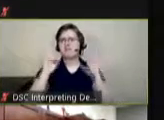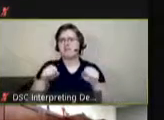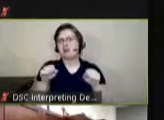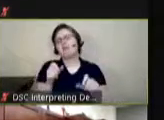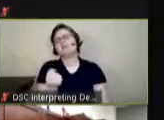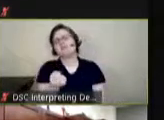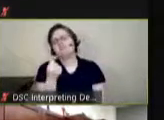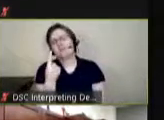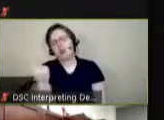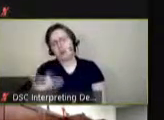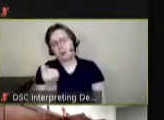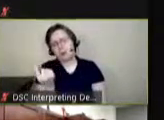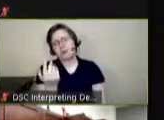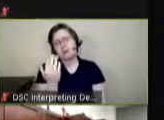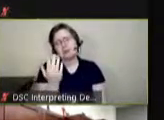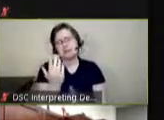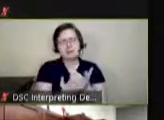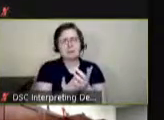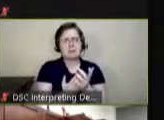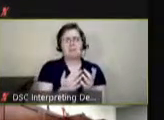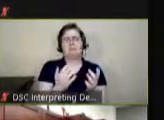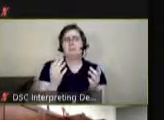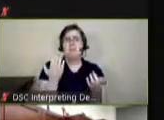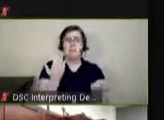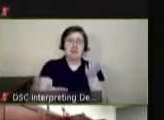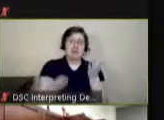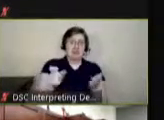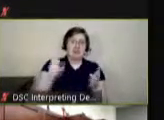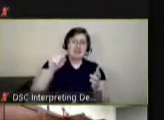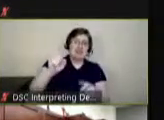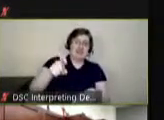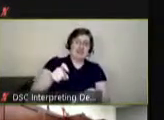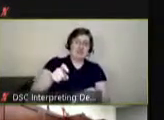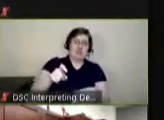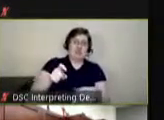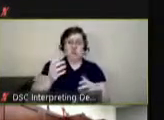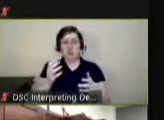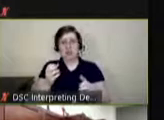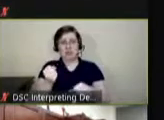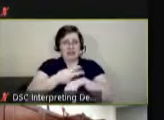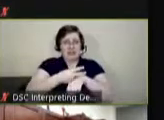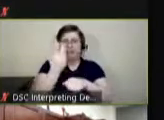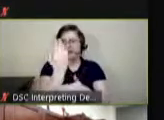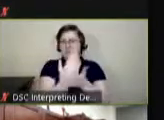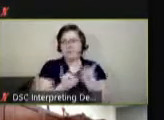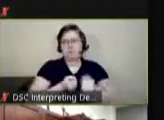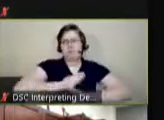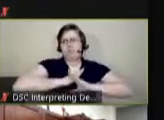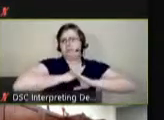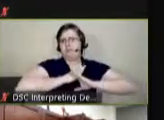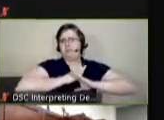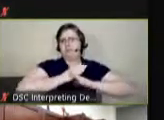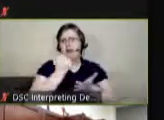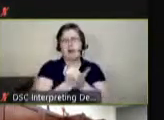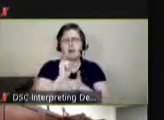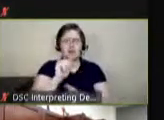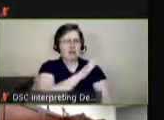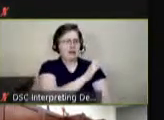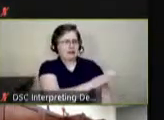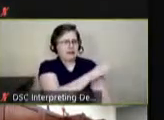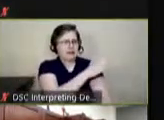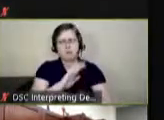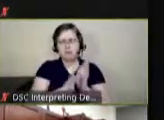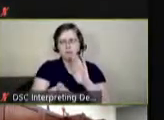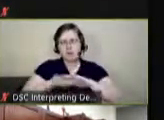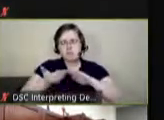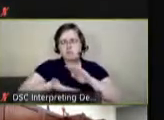going to be some sort of variable there that, again, we may have to overcome to be able to get that that clinic operational or,